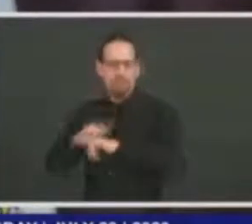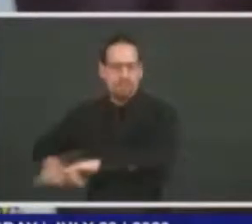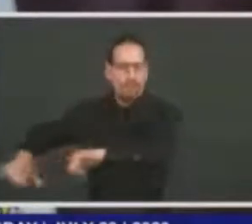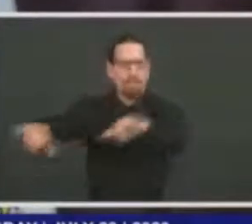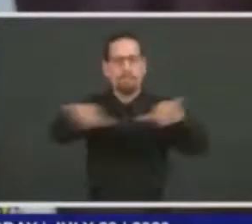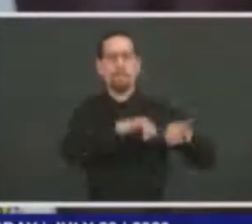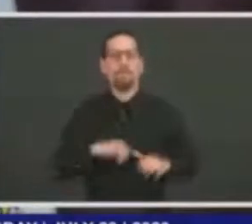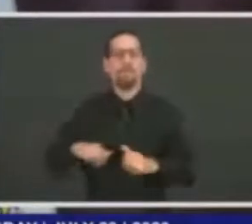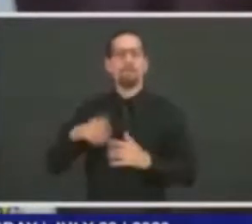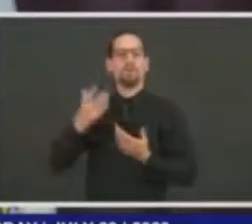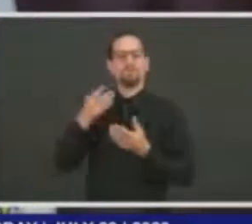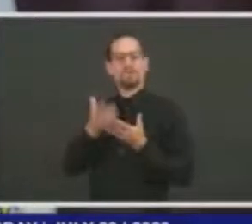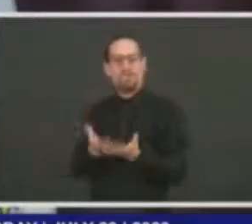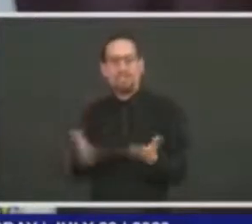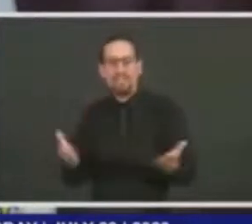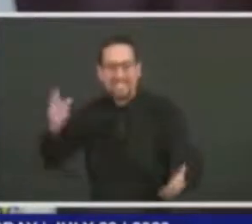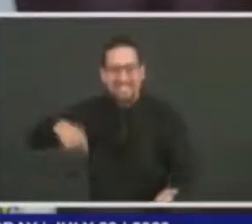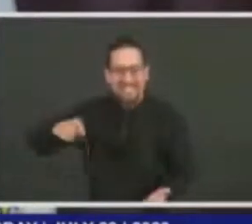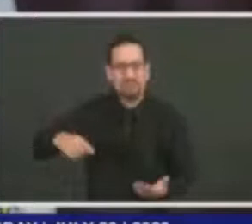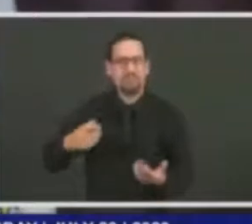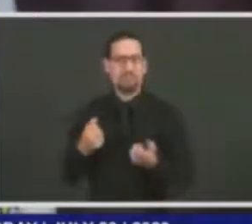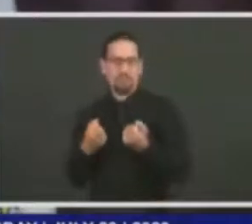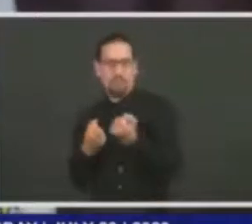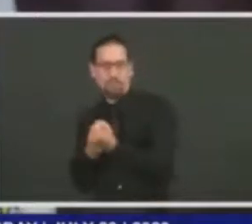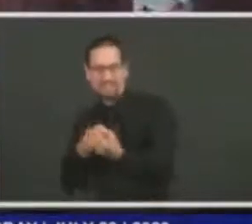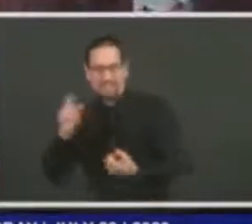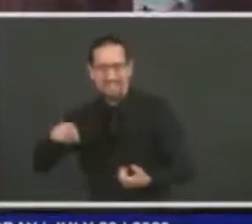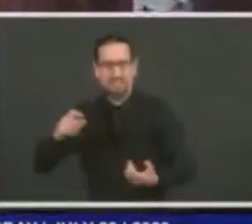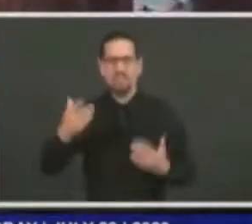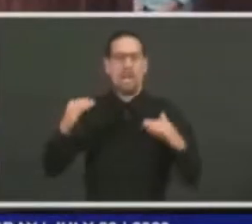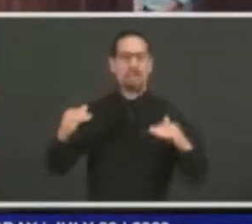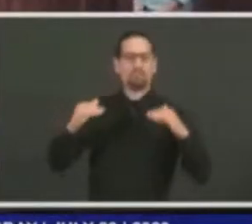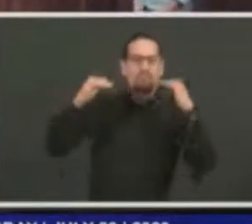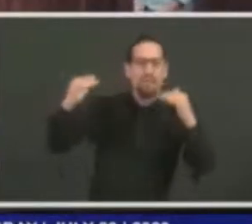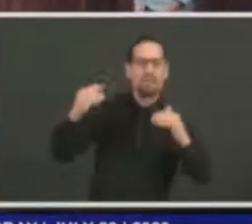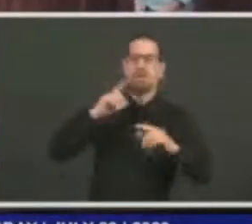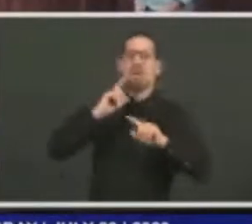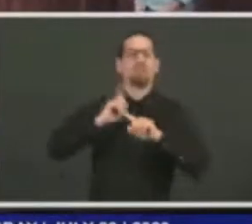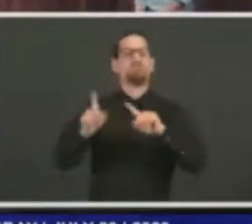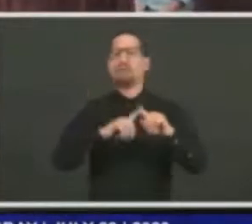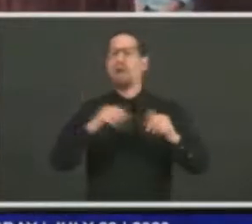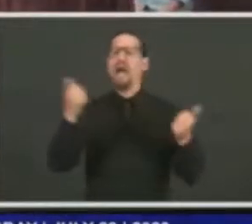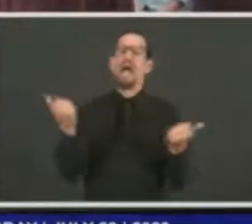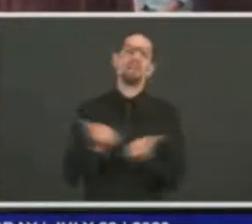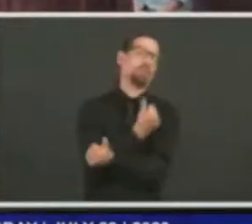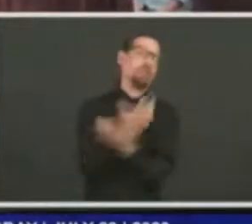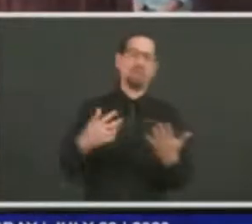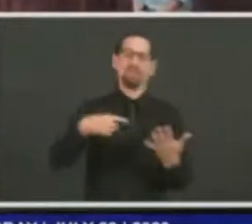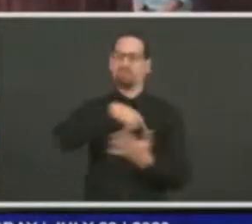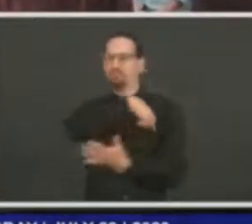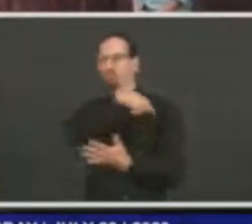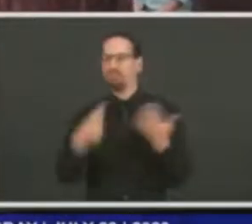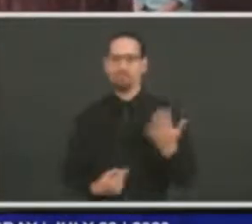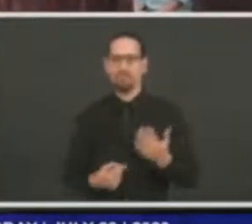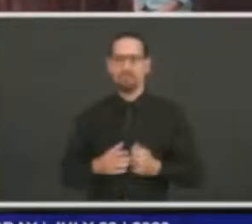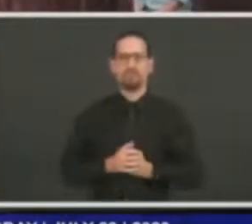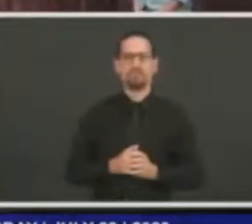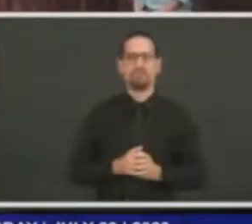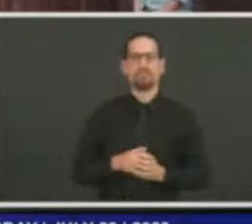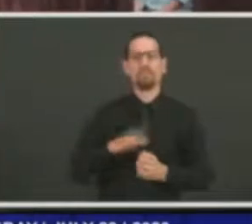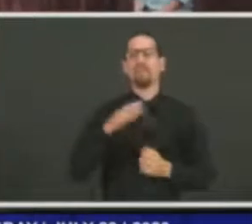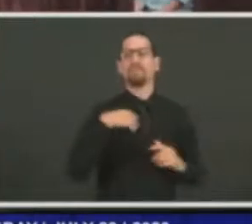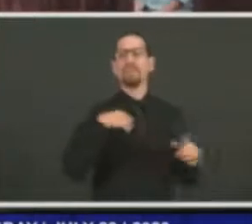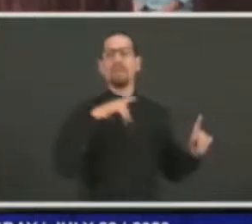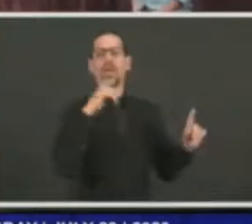like? Do we need to upgrade what's happening? All those things are part of our plan. And finally, I'd like to direct a question specifically to the governor,